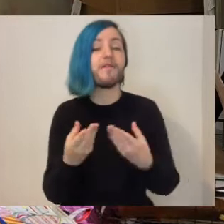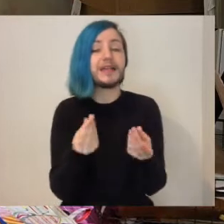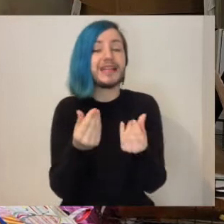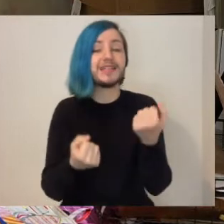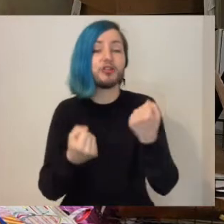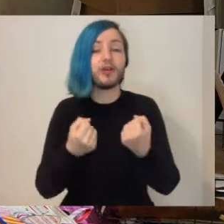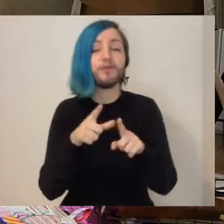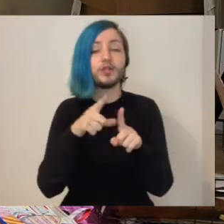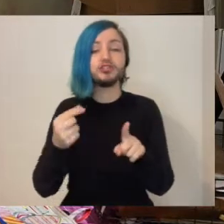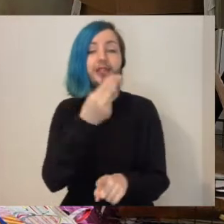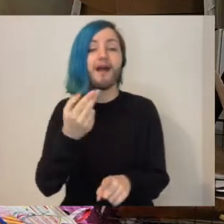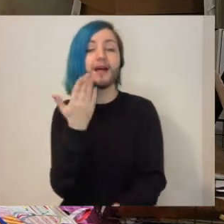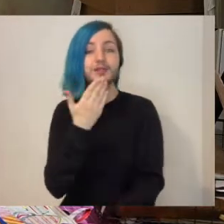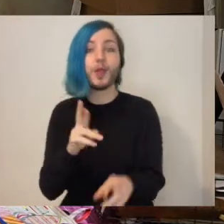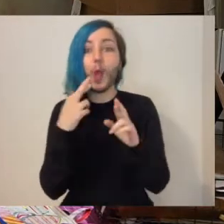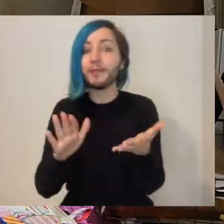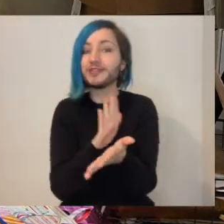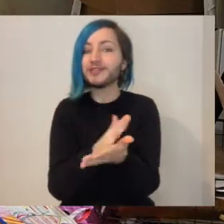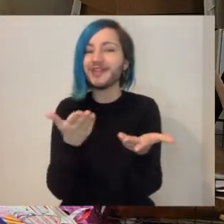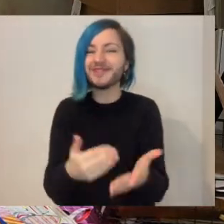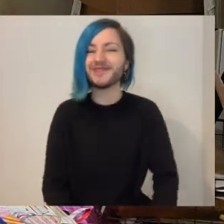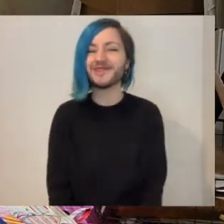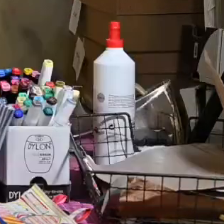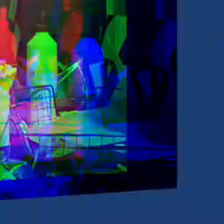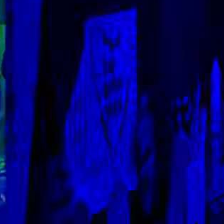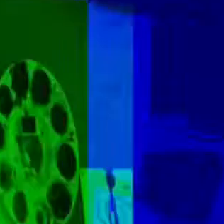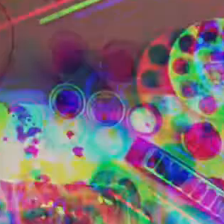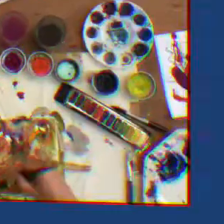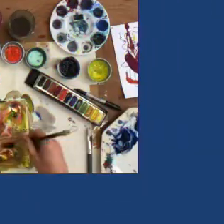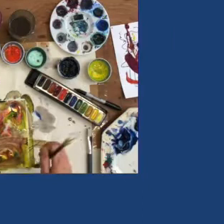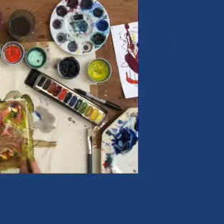for the Digital Art School. I hope you enjoy it.